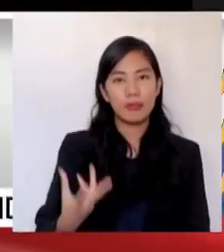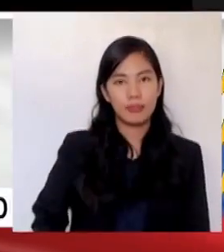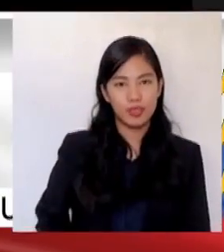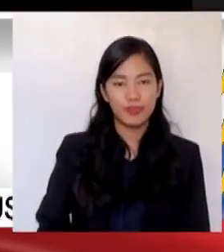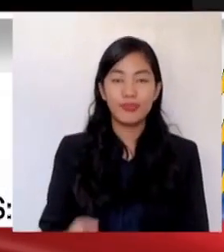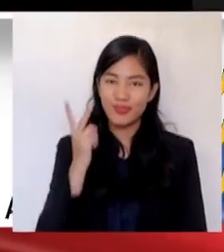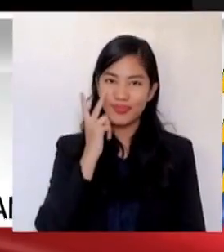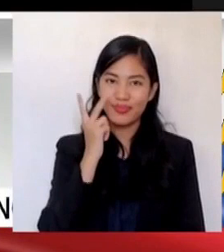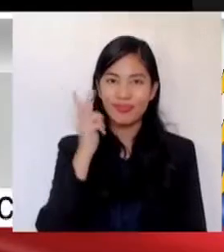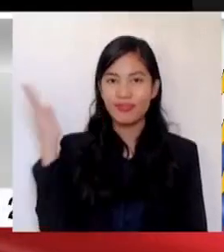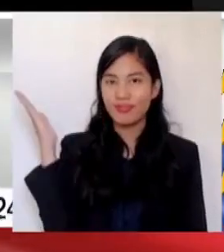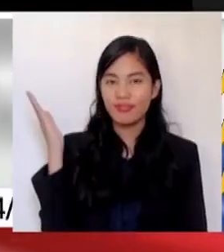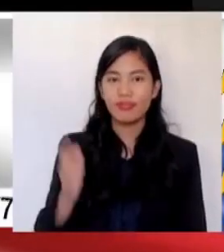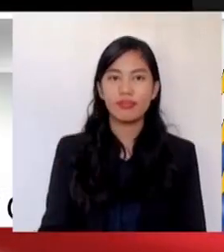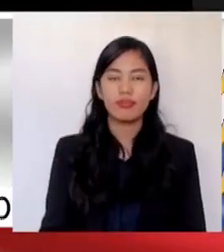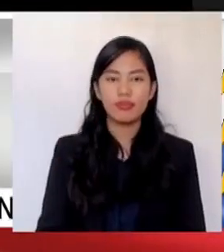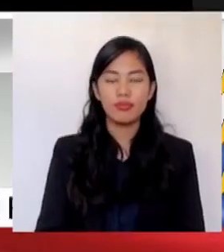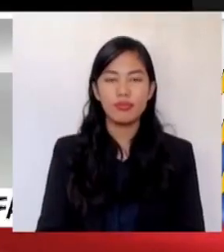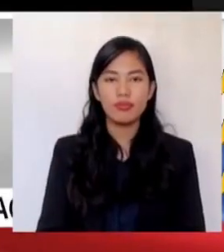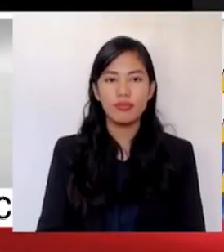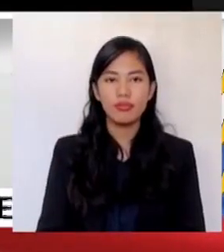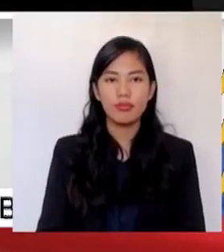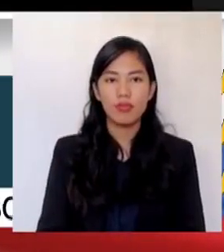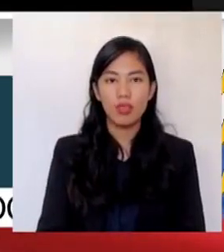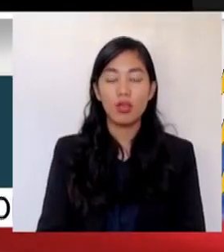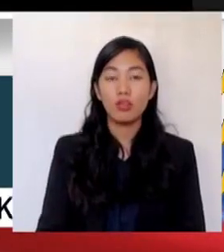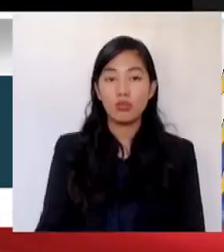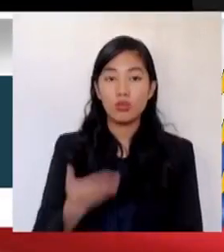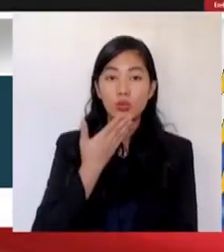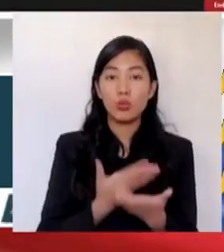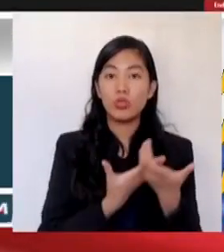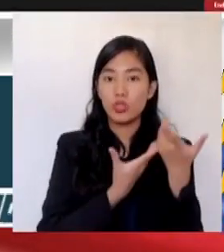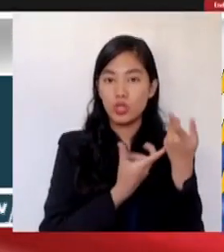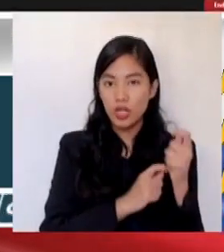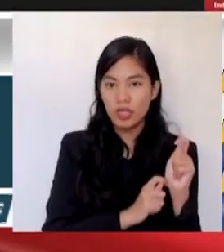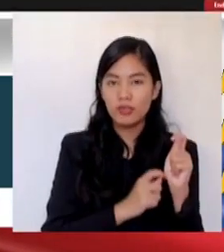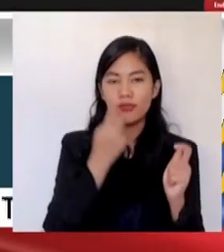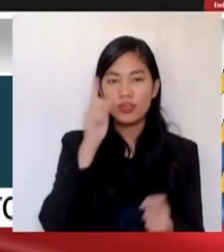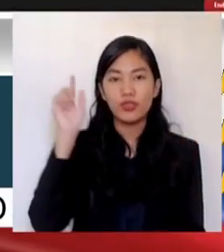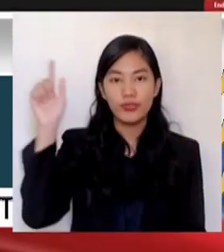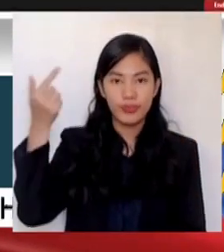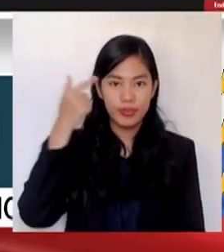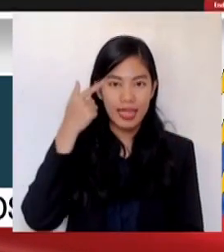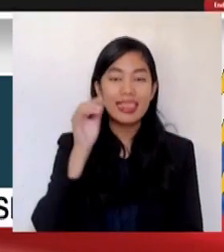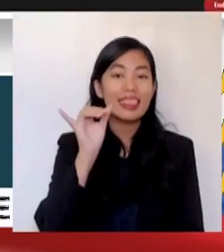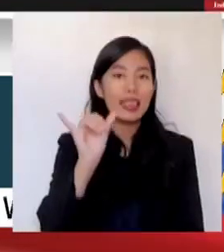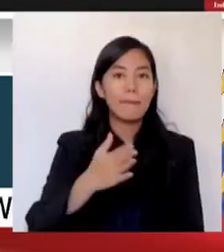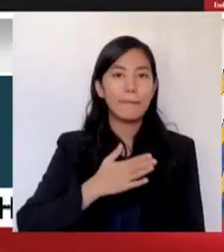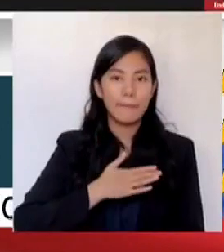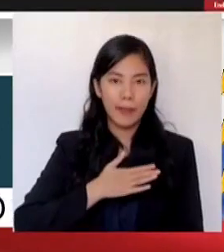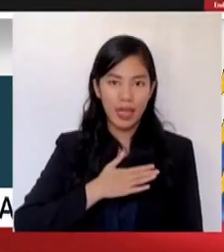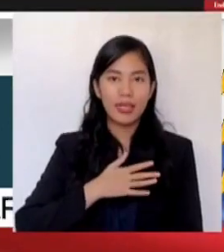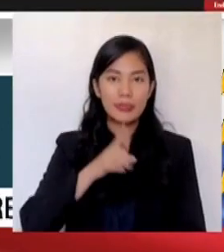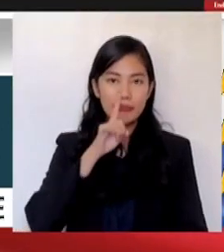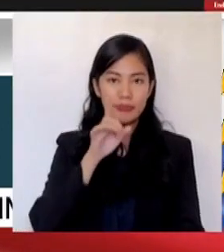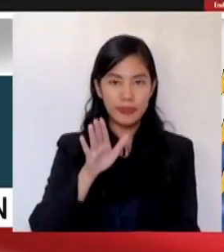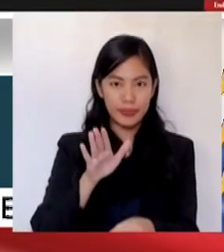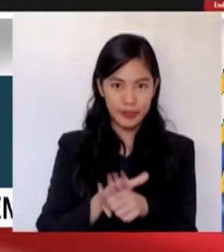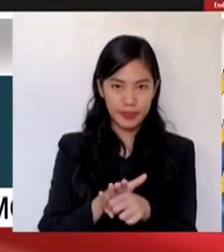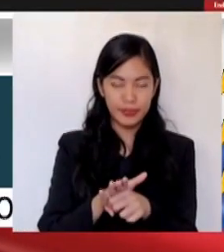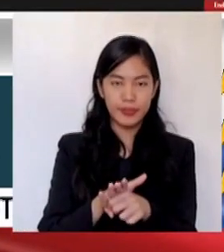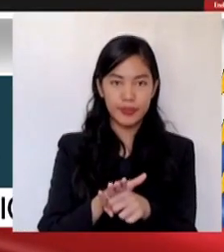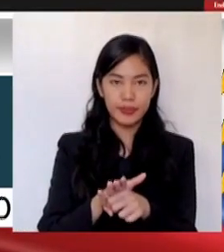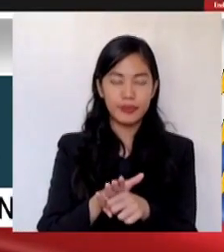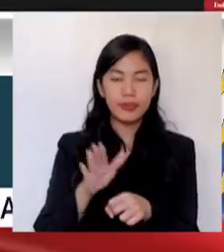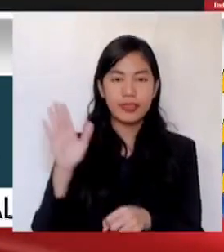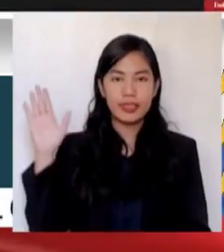Isang maasahan at mapagkakatiwalaan na pamahalaan. This is my vow to the people. Sa